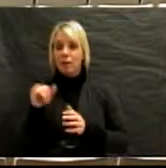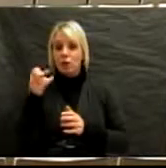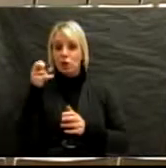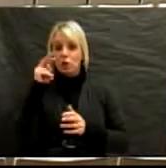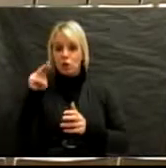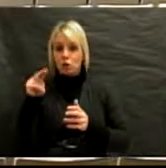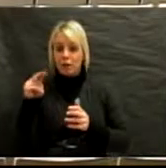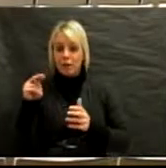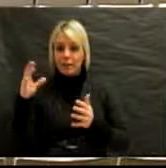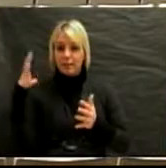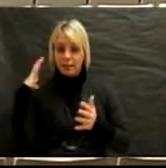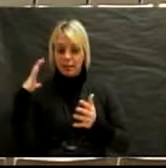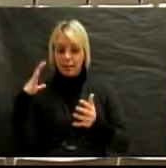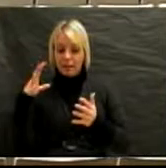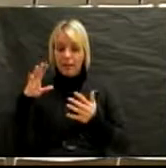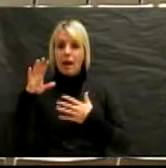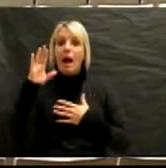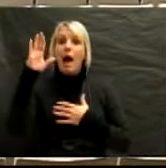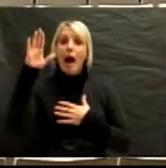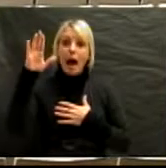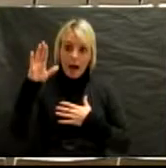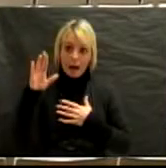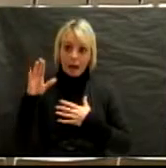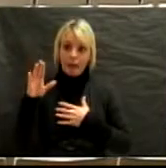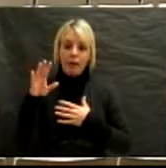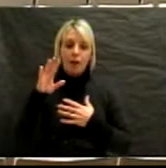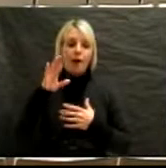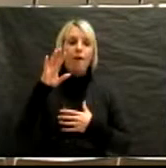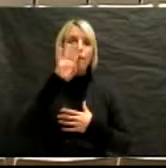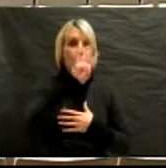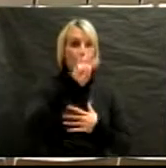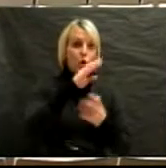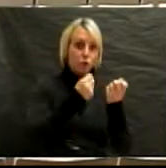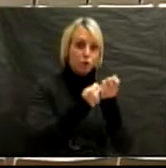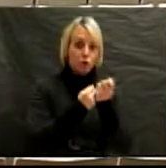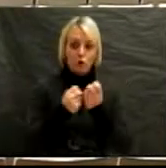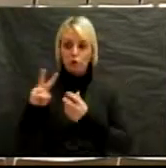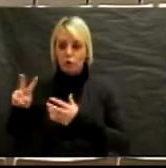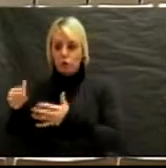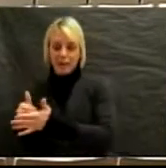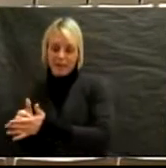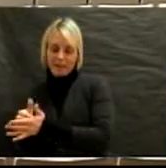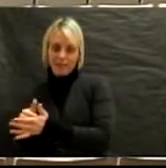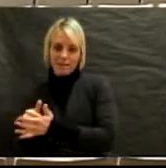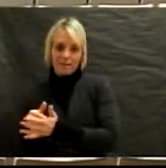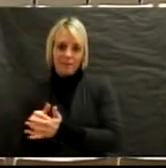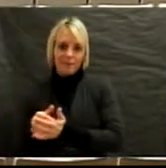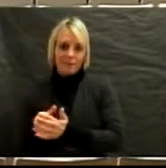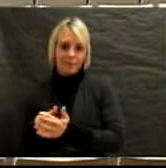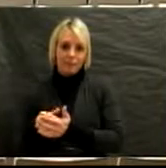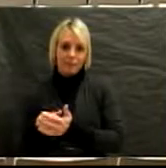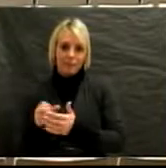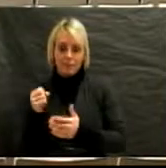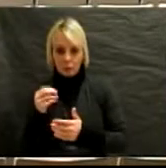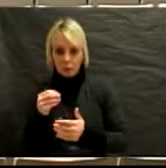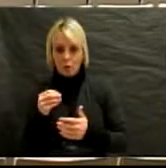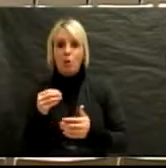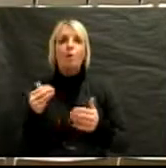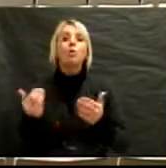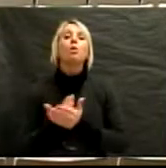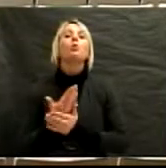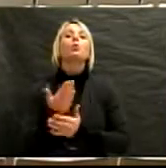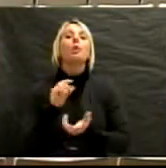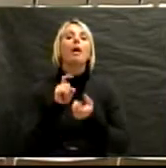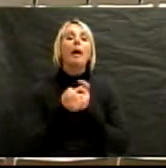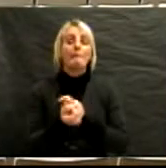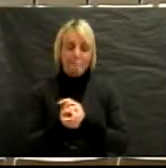right, thank you very much. So the newly amended motion now is for the compensation of the school board to be at the